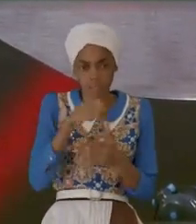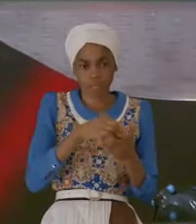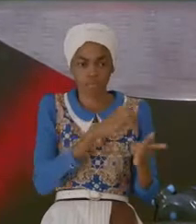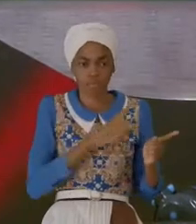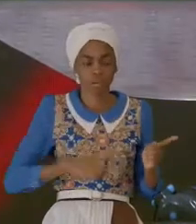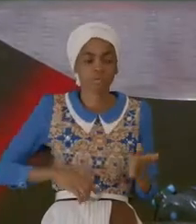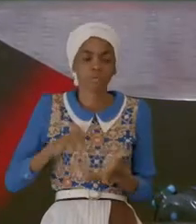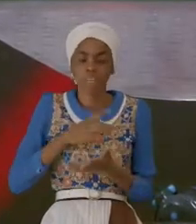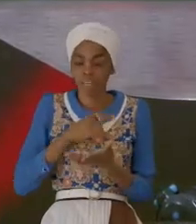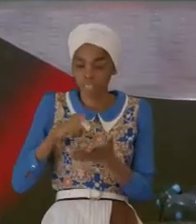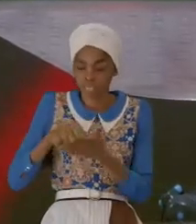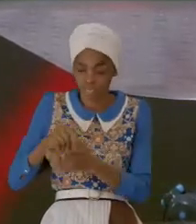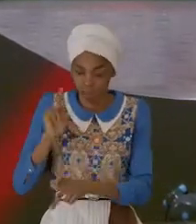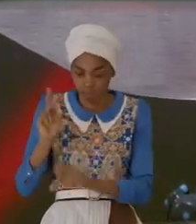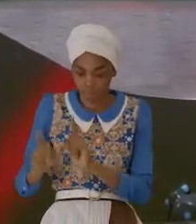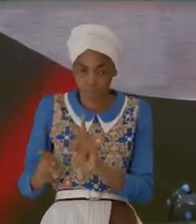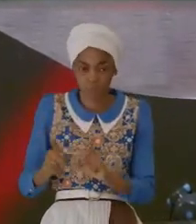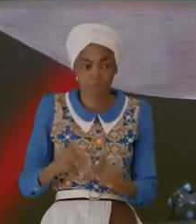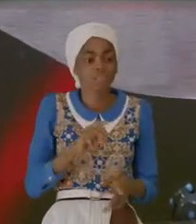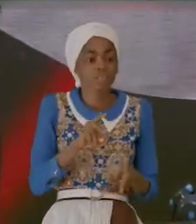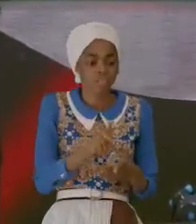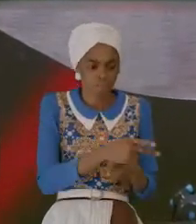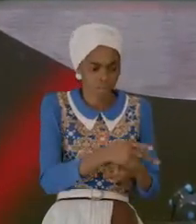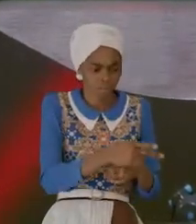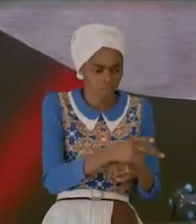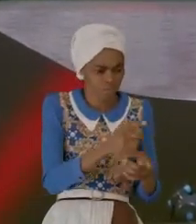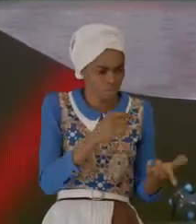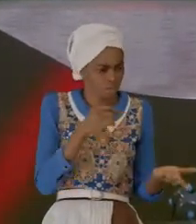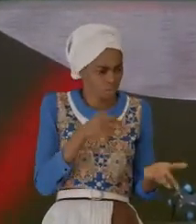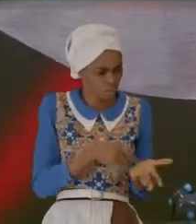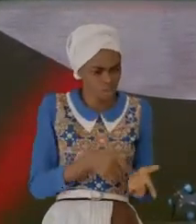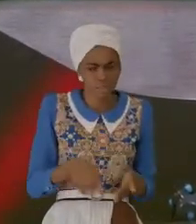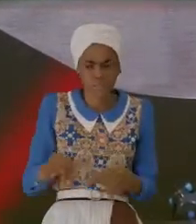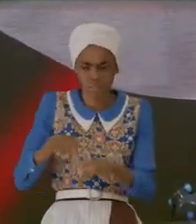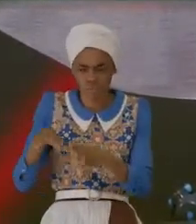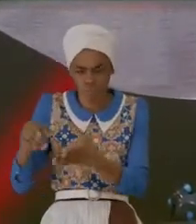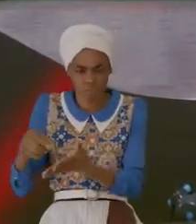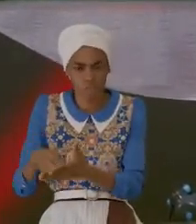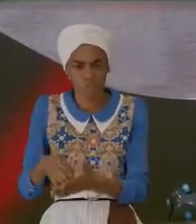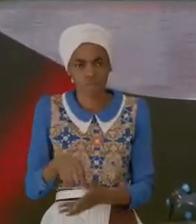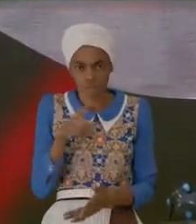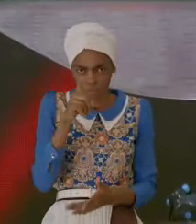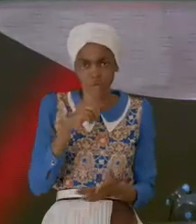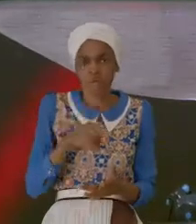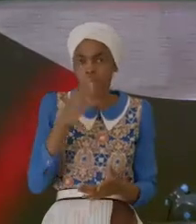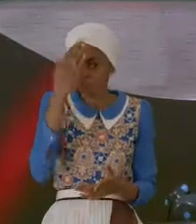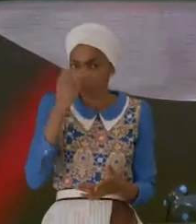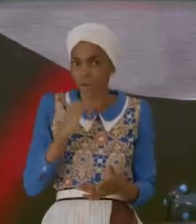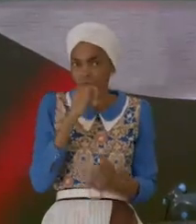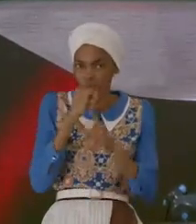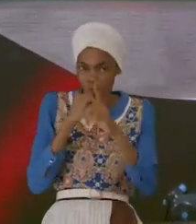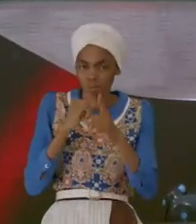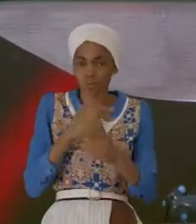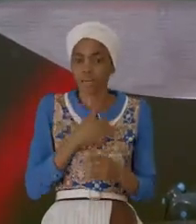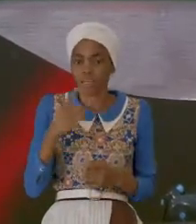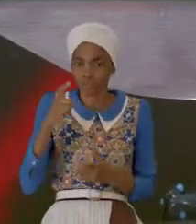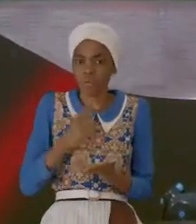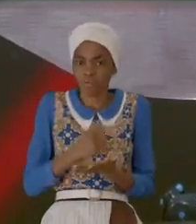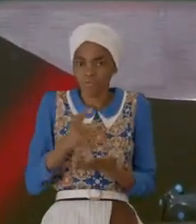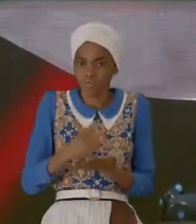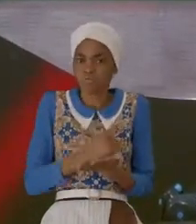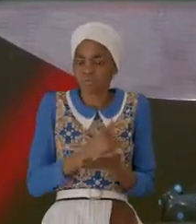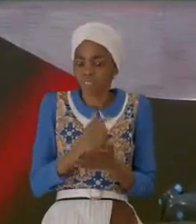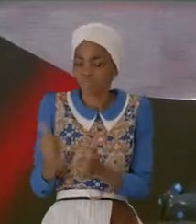people they practice this they practice they they practice this why don't you and then you argue with them a little